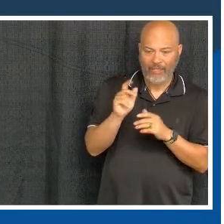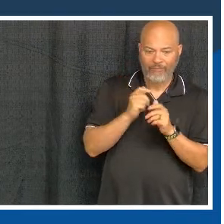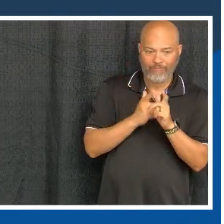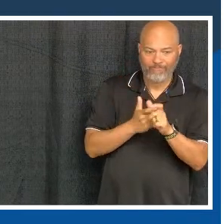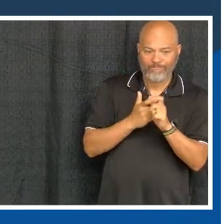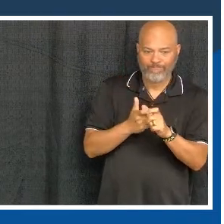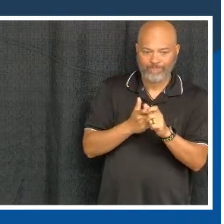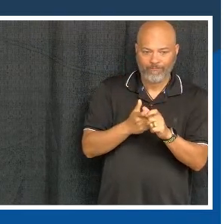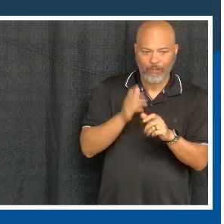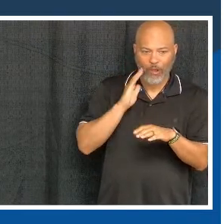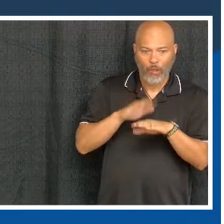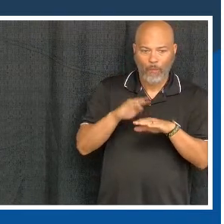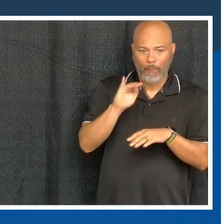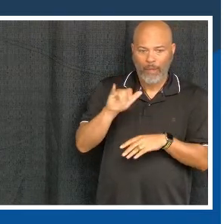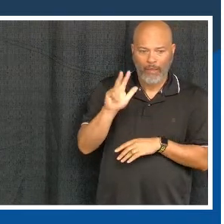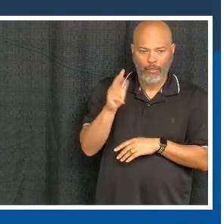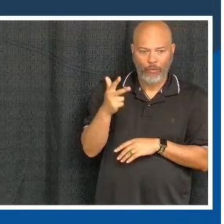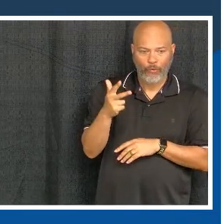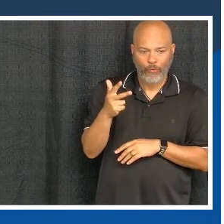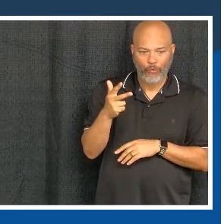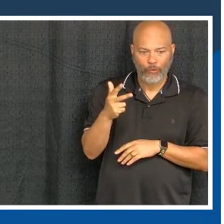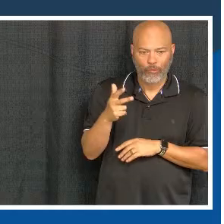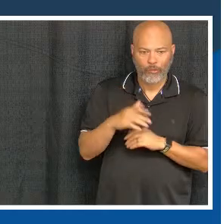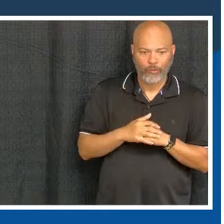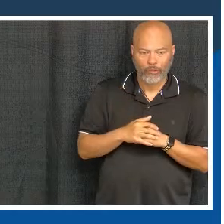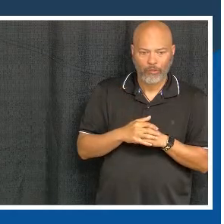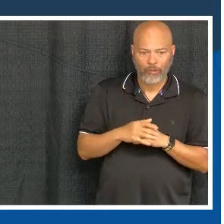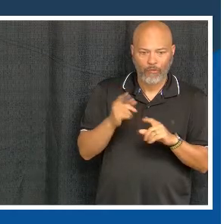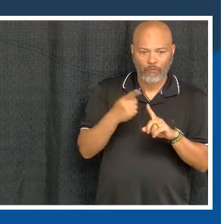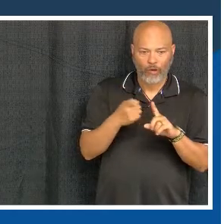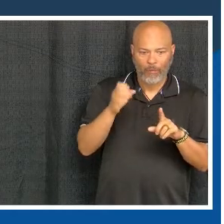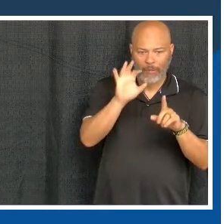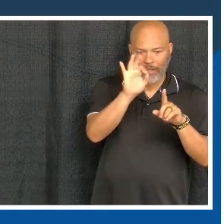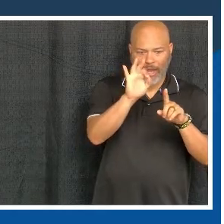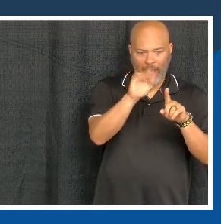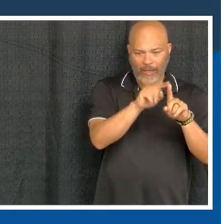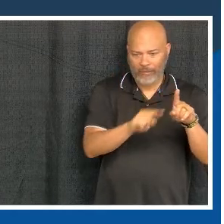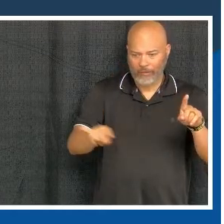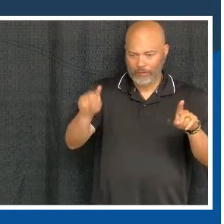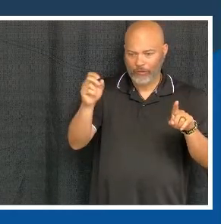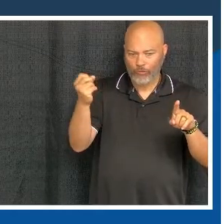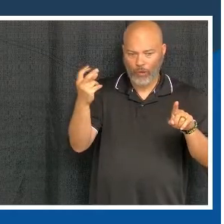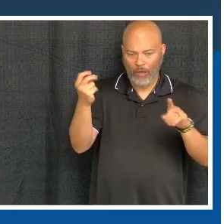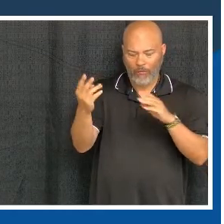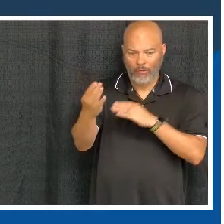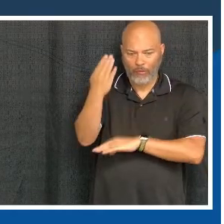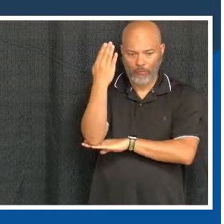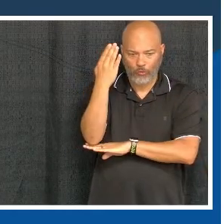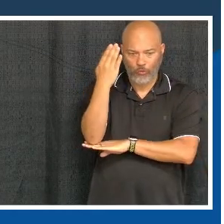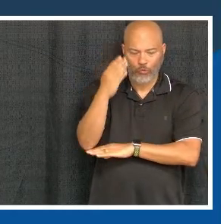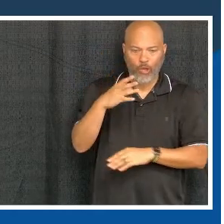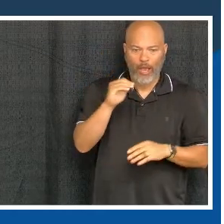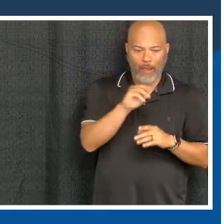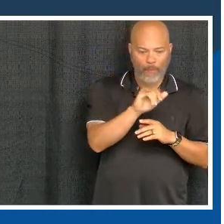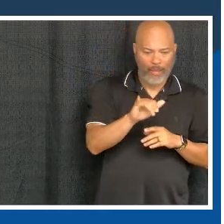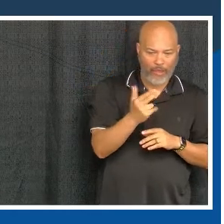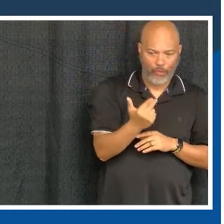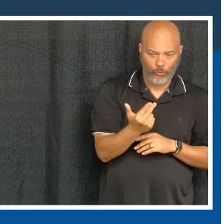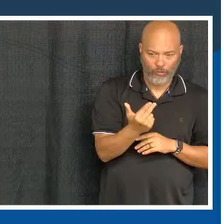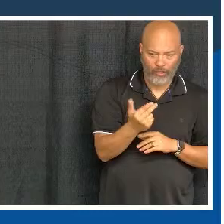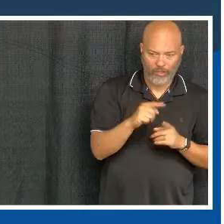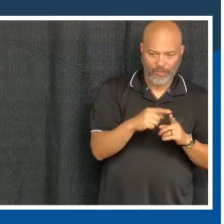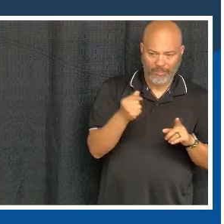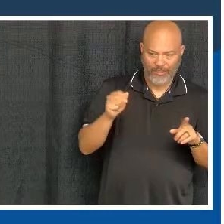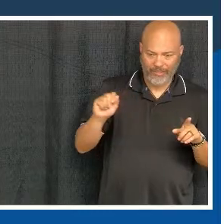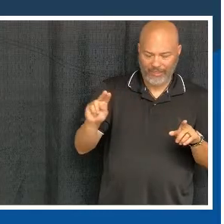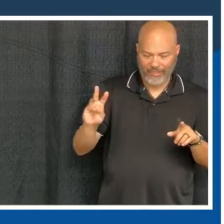is on May 3rd from 9 a.m. to 12 p.m. And on May 13th to